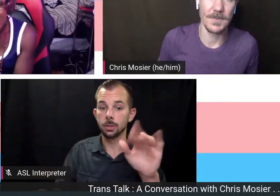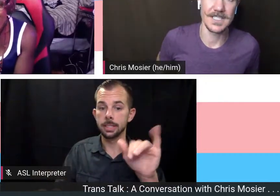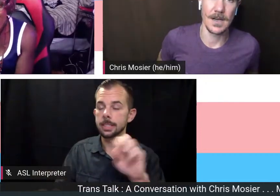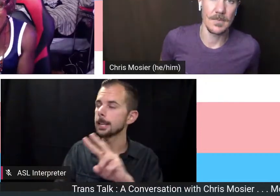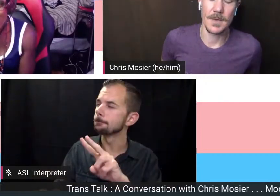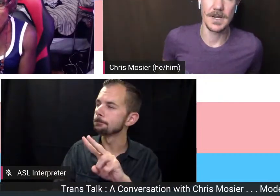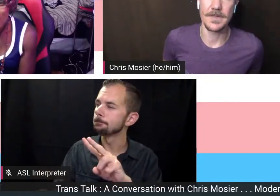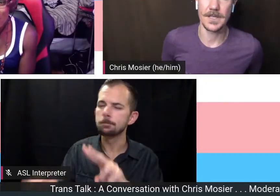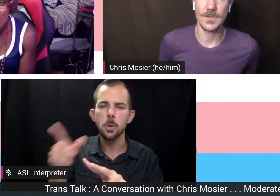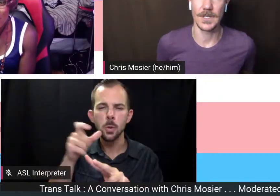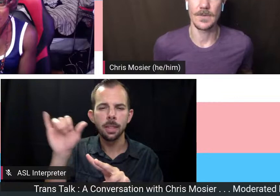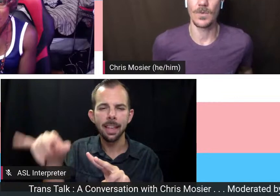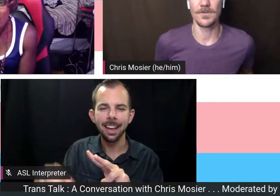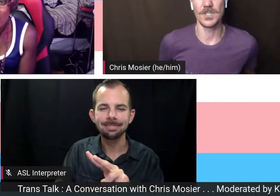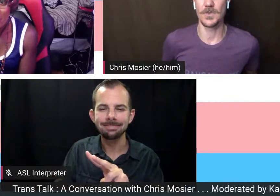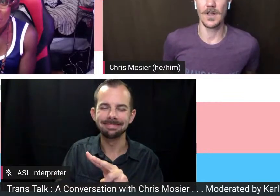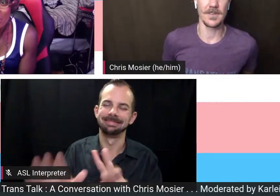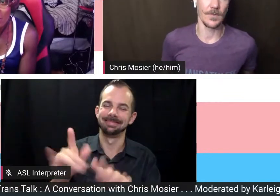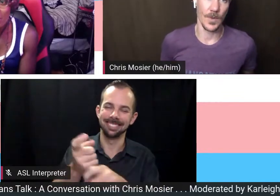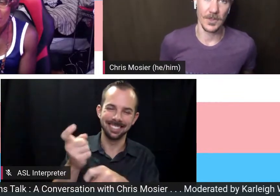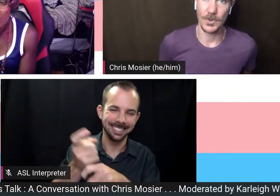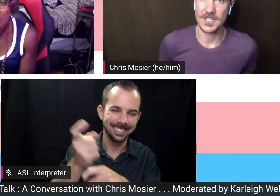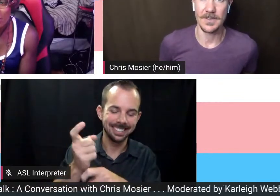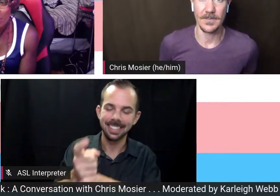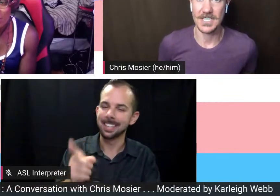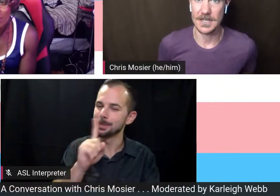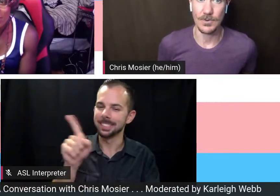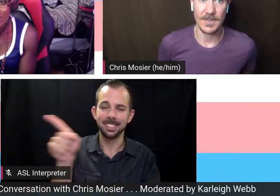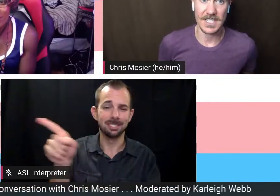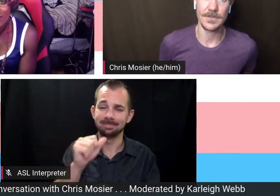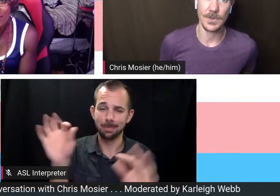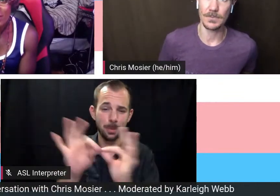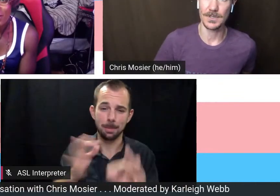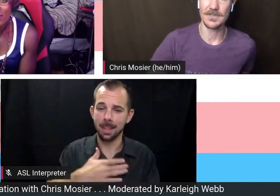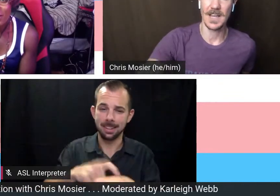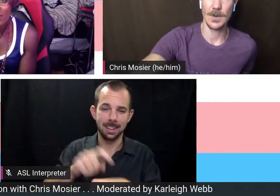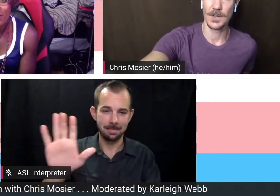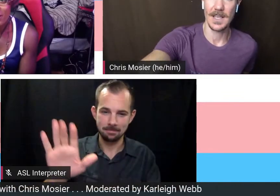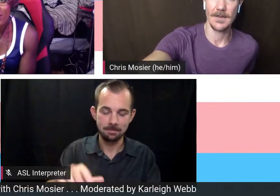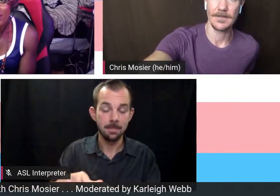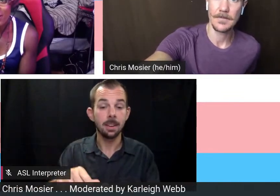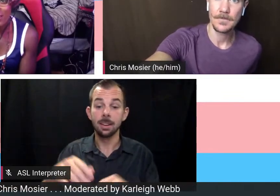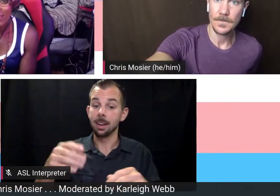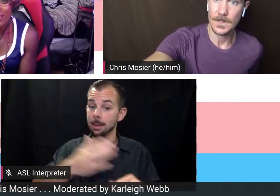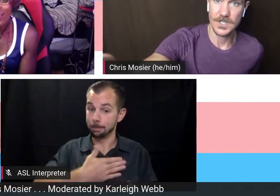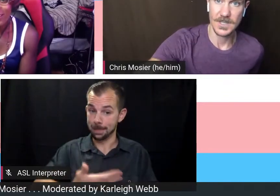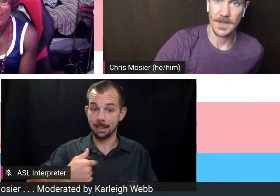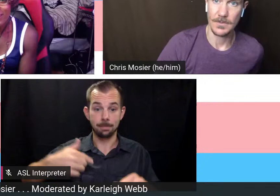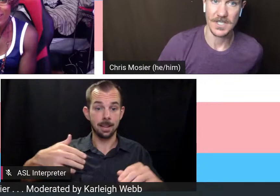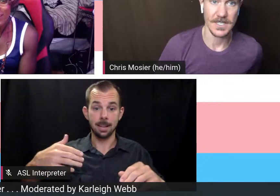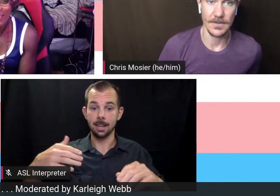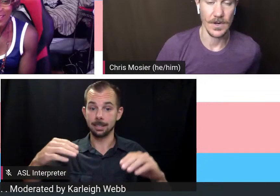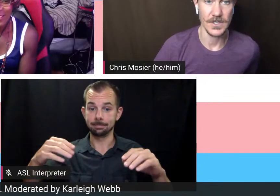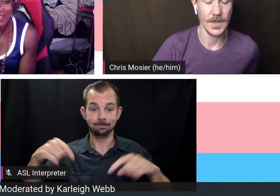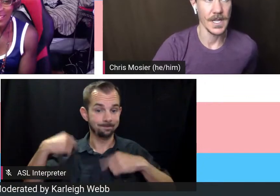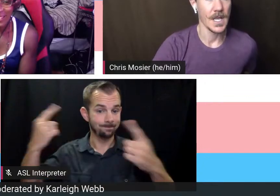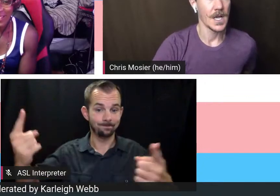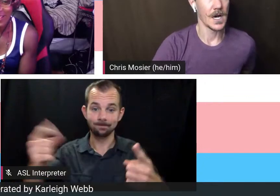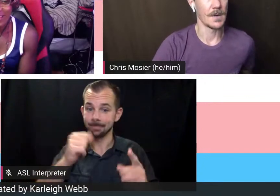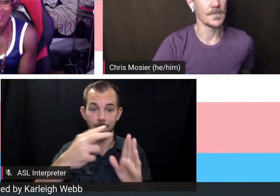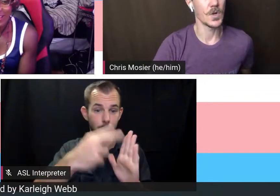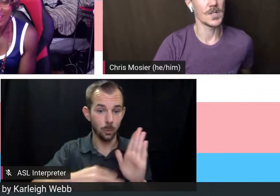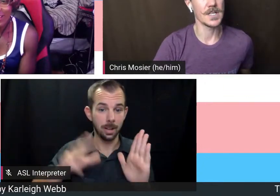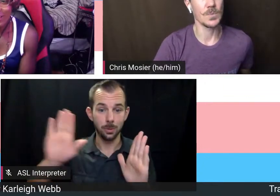She's not worth my time. I mean, I think it's really, well, first of all, I've never read the books. I've never seen the movies. If you can believe that, I really haven't. I was just never into it.